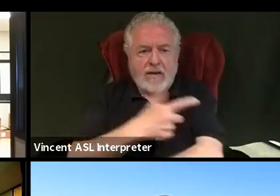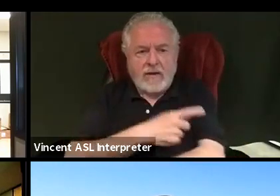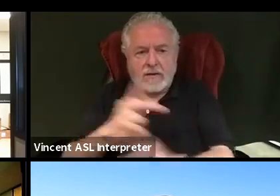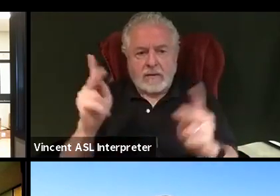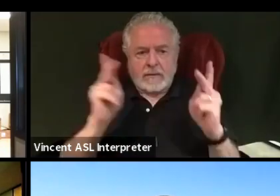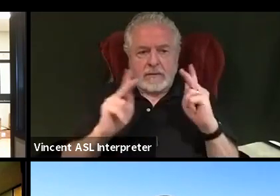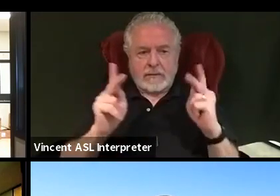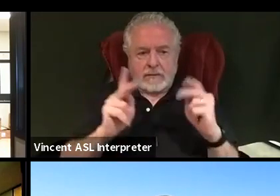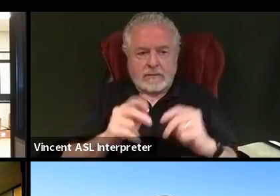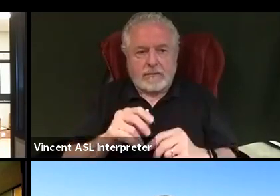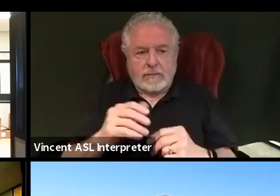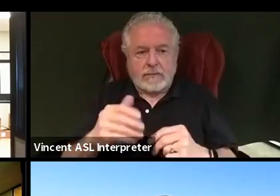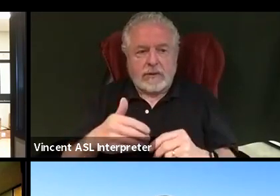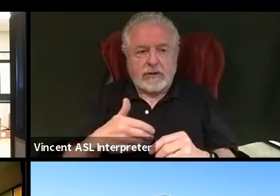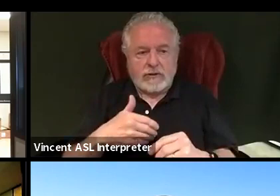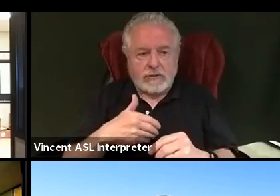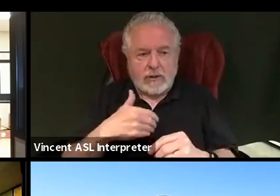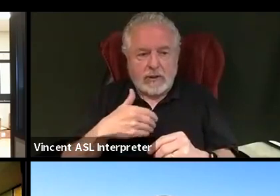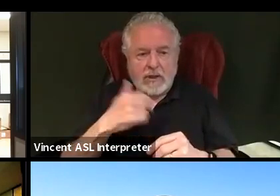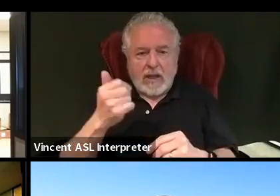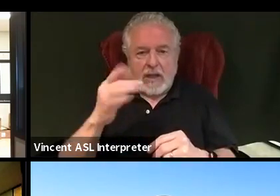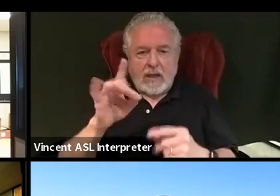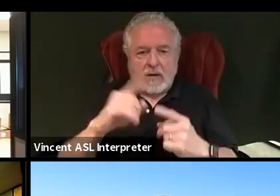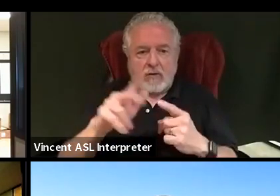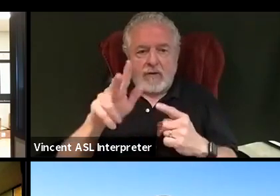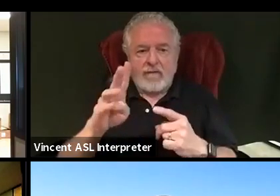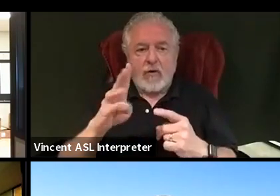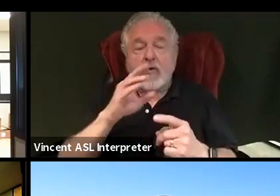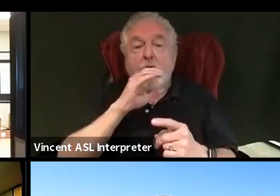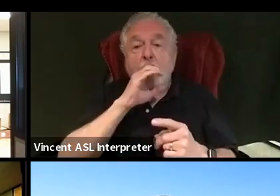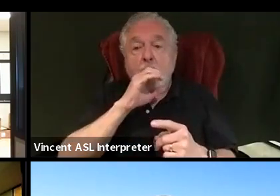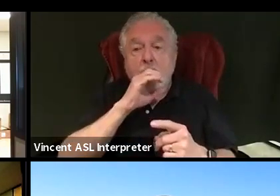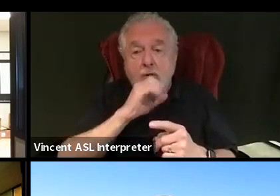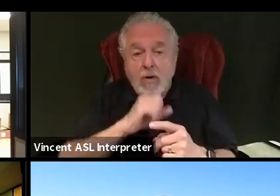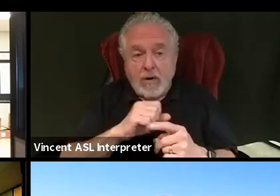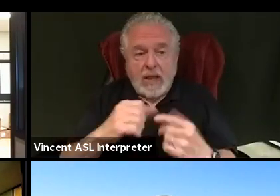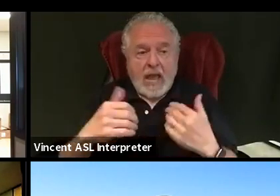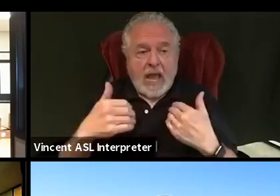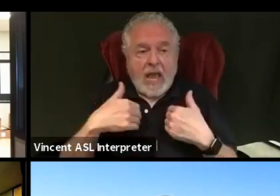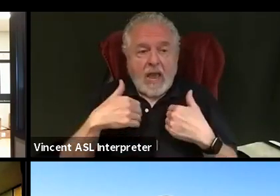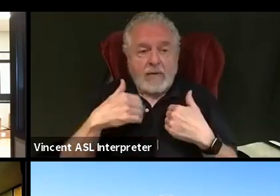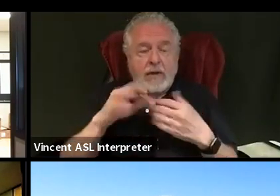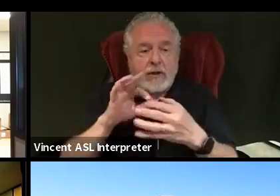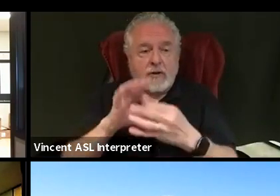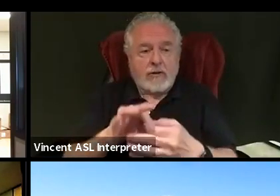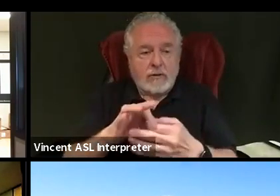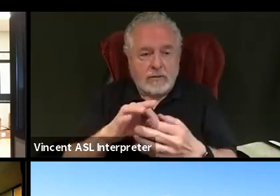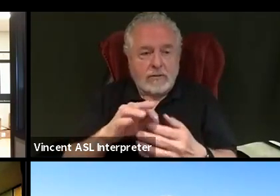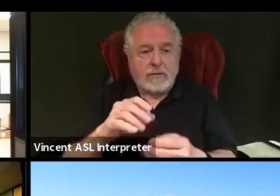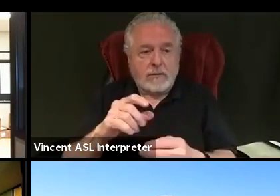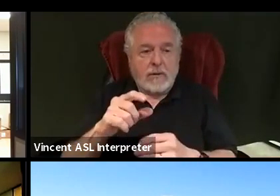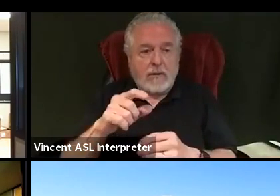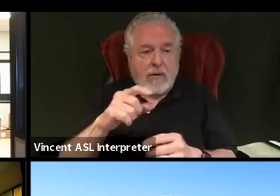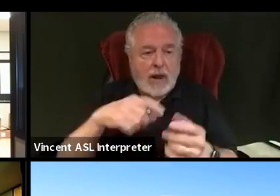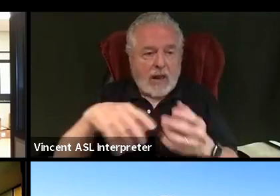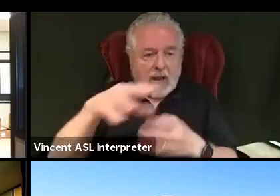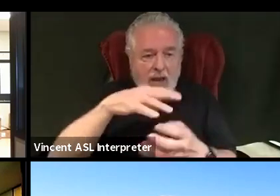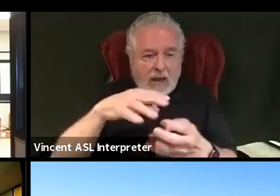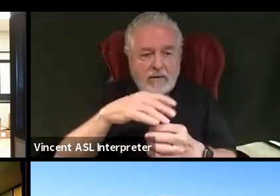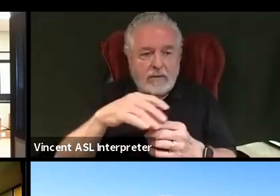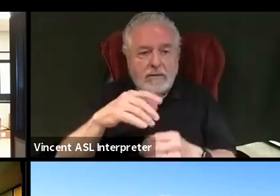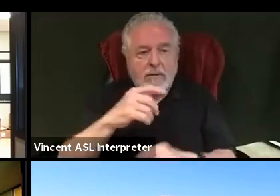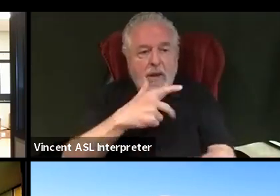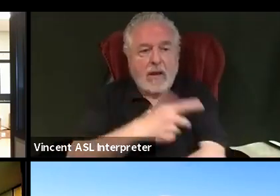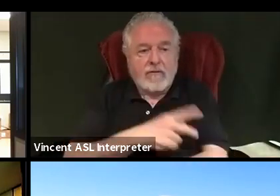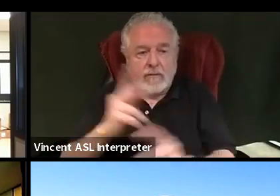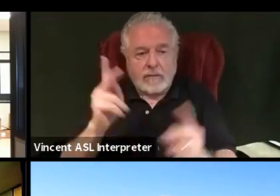people, younger, like 18 to 34 years old, and have been associated with gatherings. So gatherings amongst